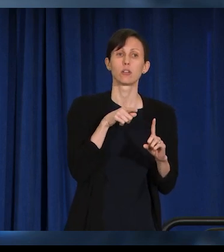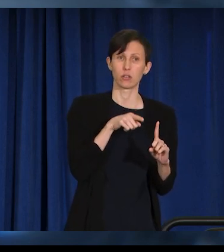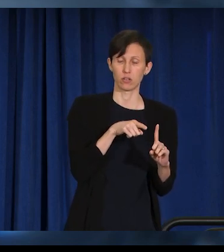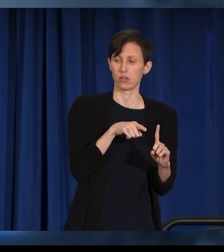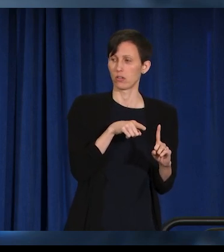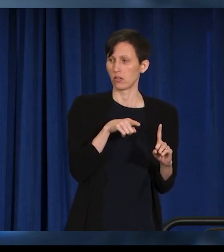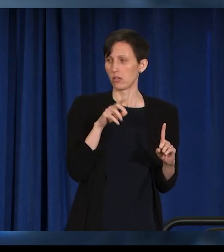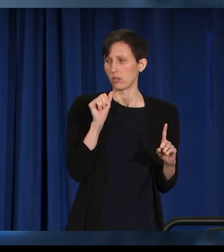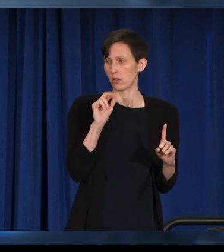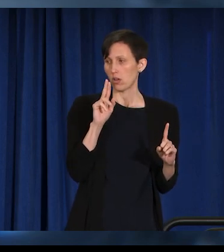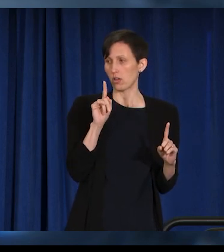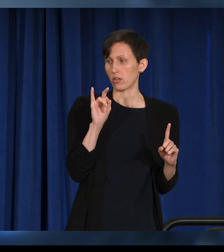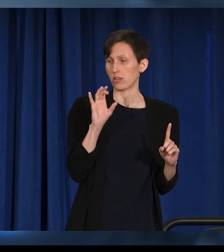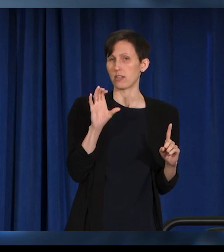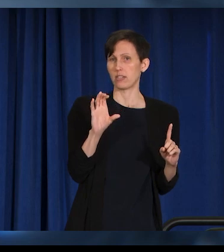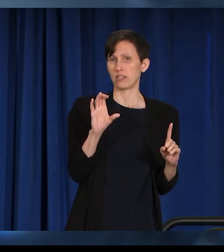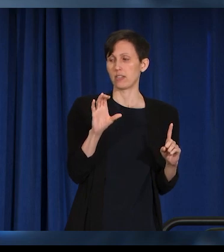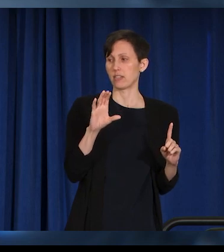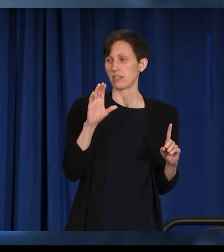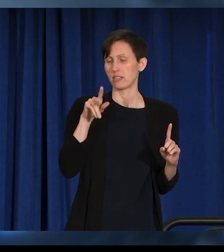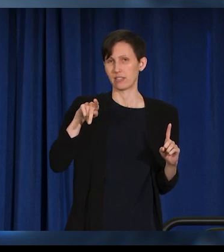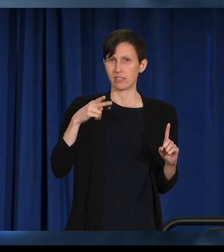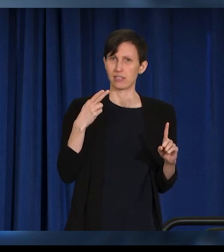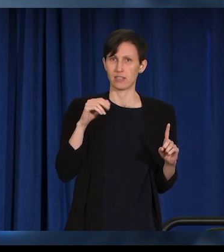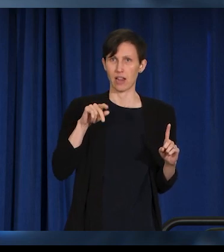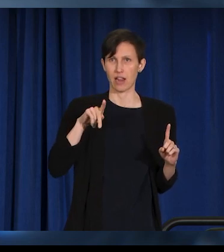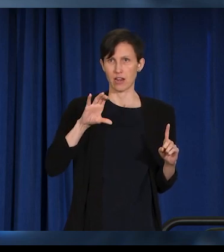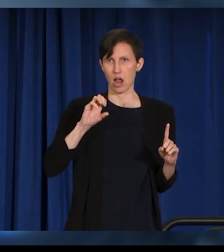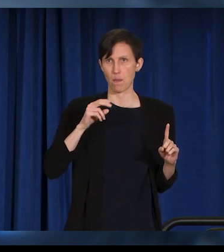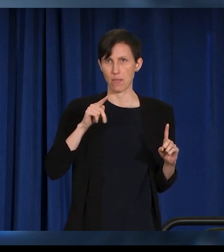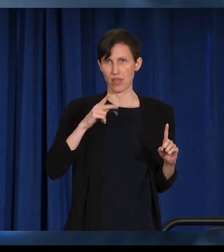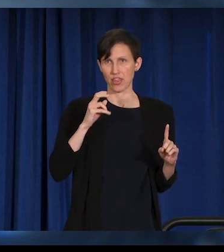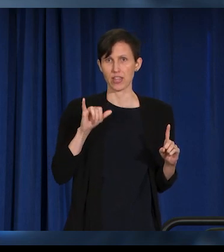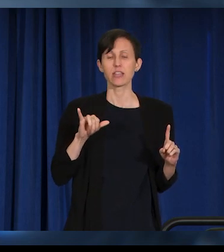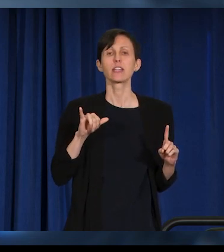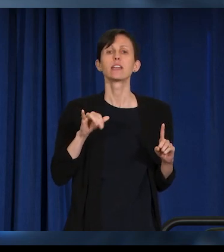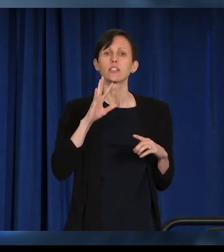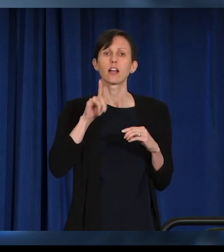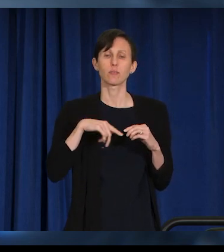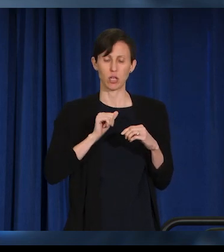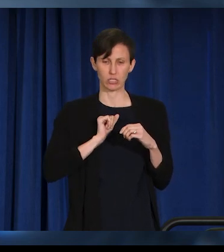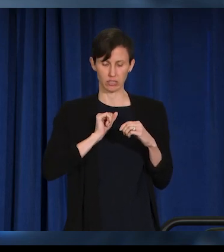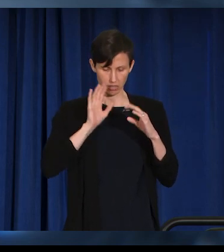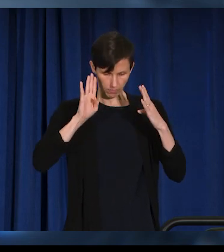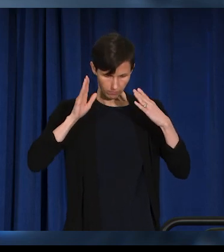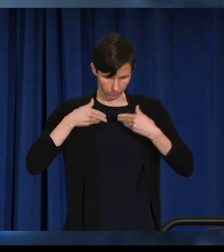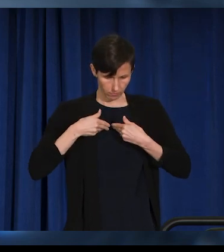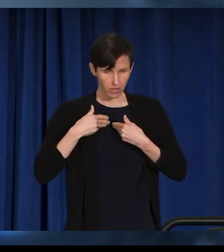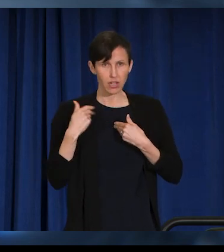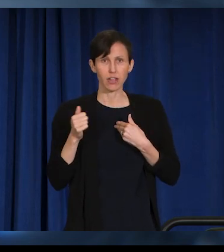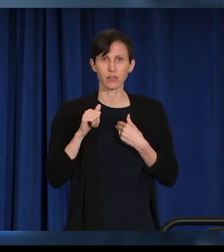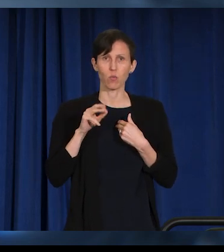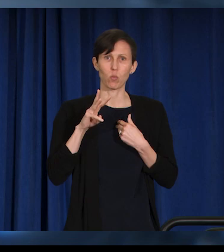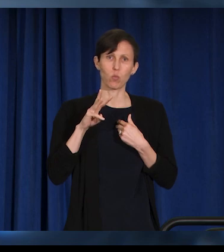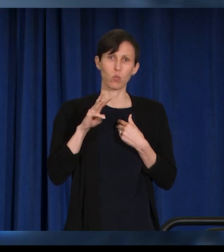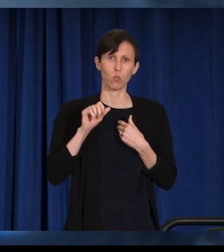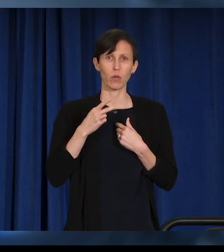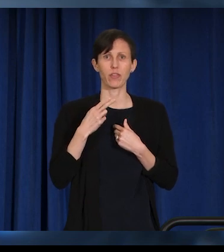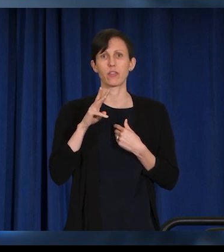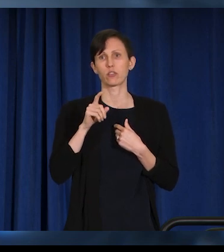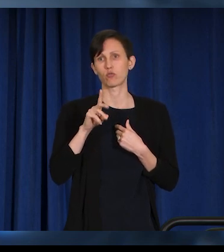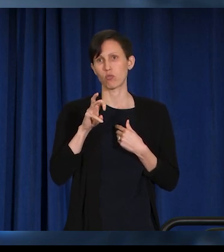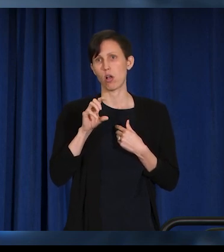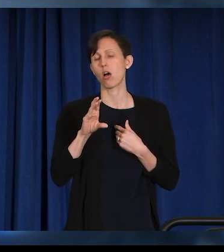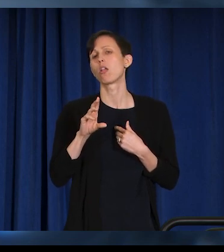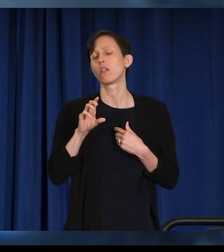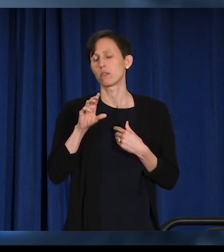Autism or autistic psychopathy referred to self-absorption and withdrawal that was often seen in people with schizophrenia, which